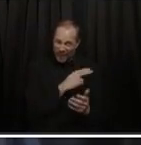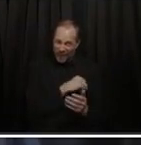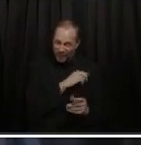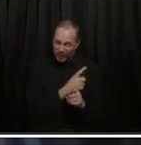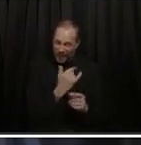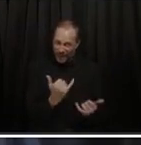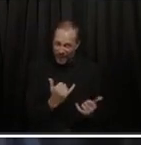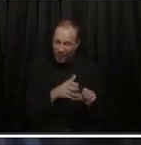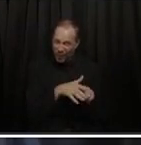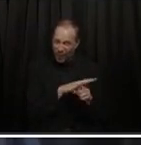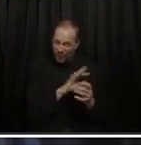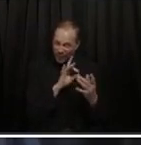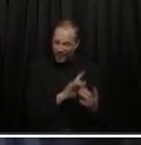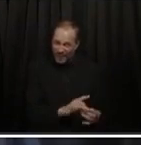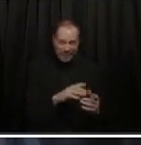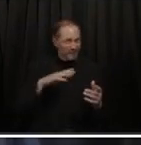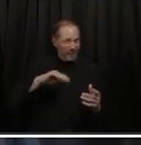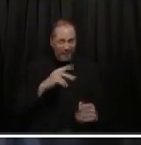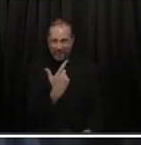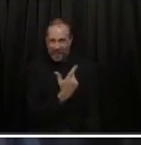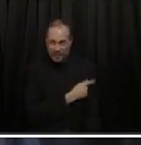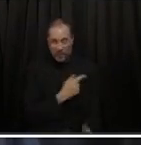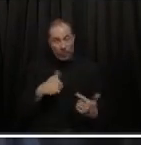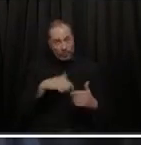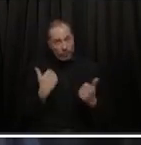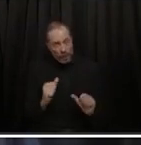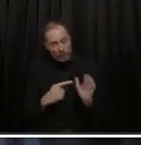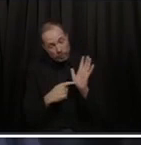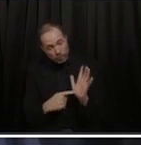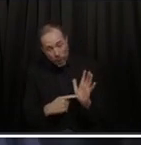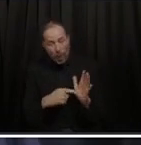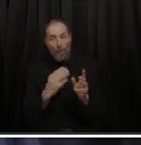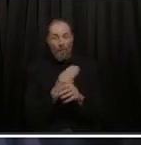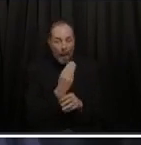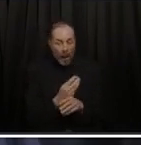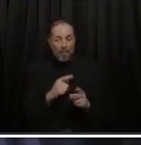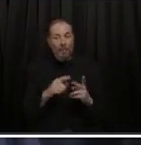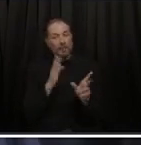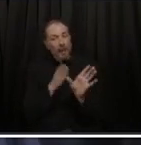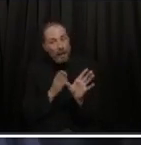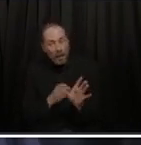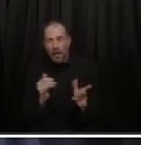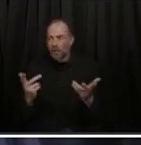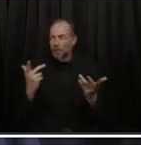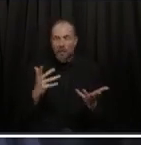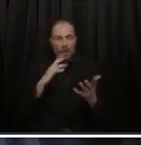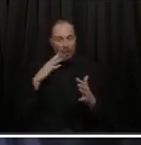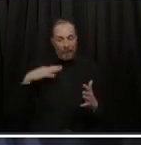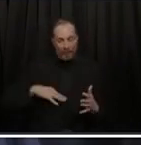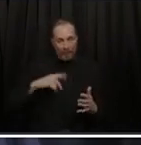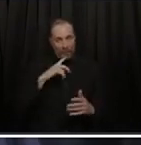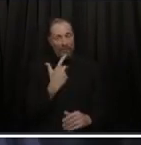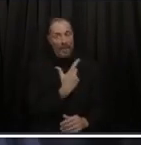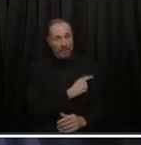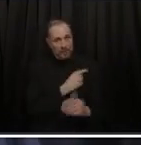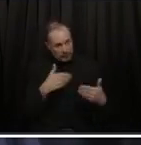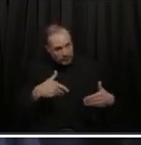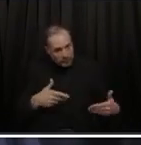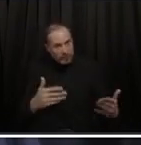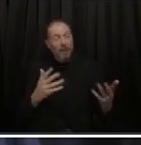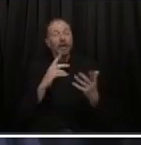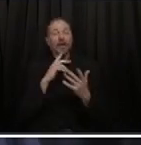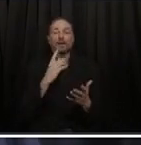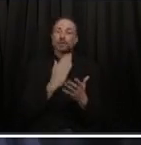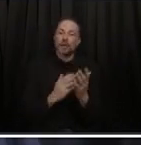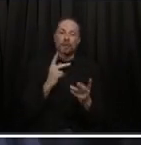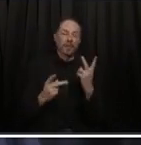tried every way we can to show people mathematically, psychologically, the great benefit of the vaccine. Some people have not yet